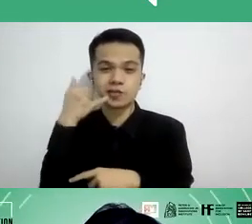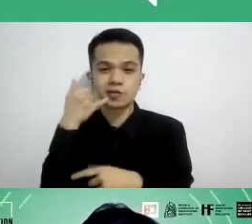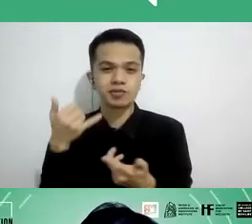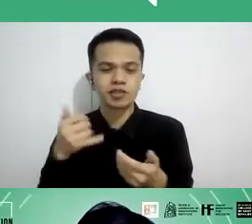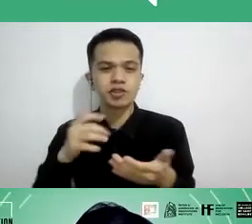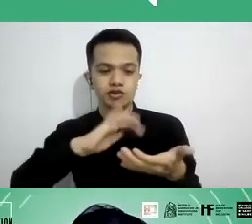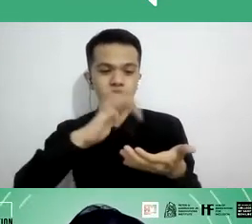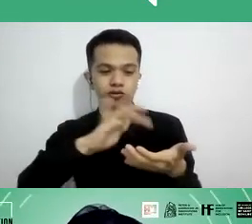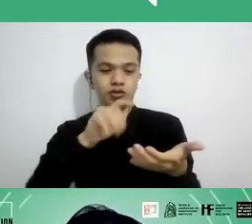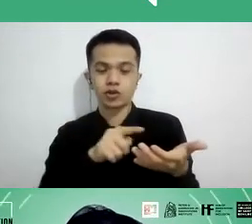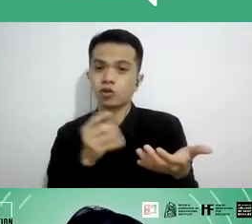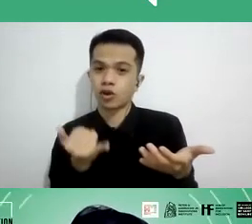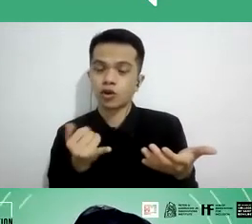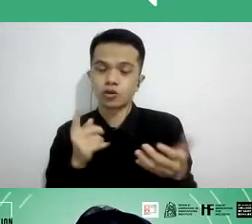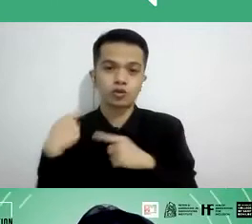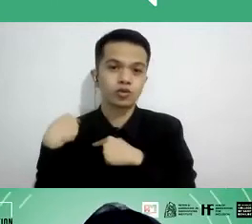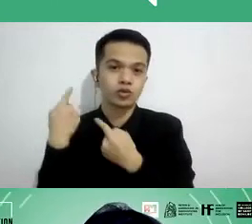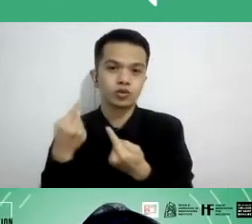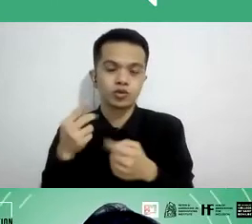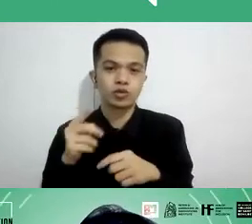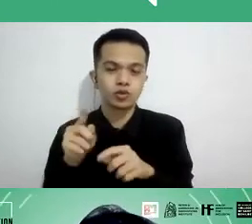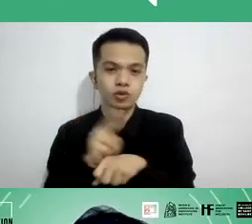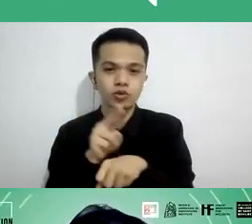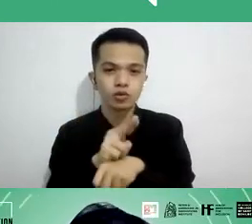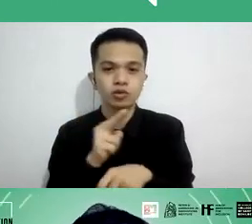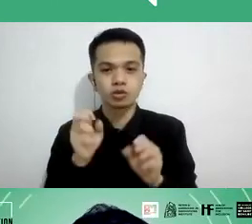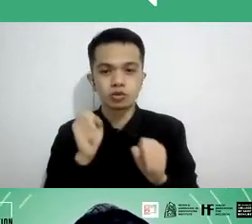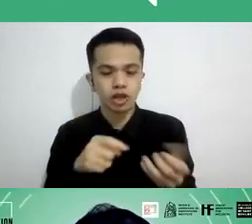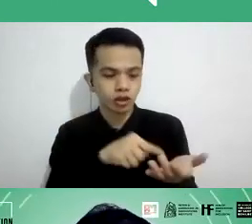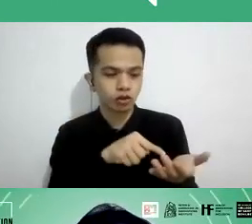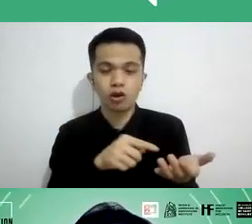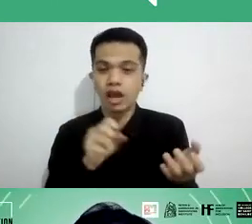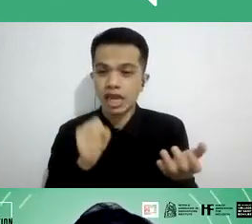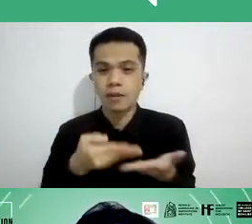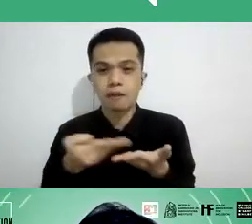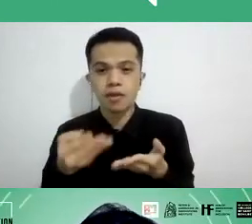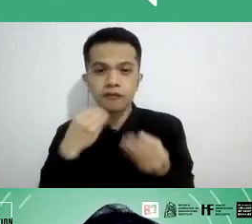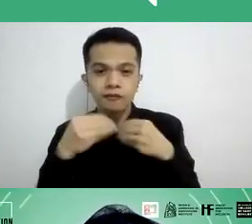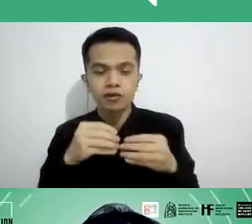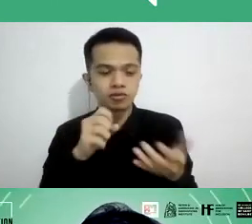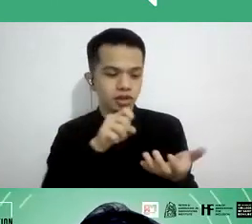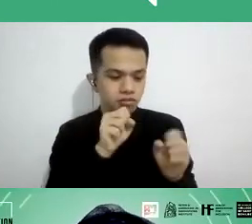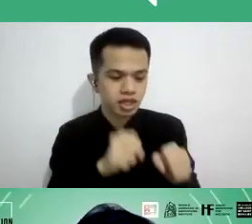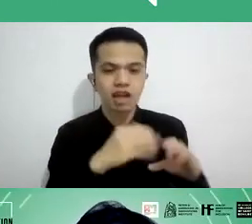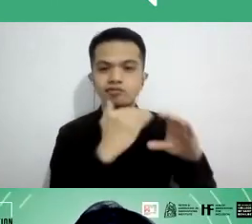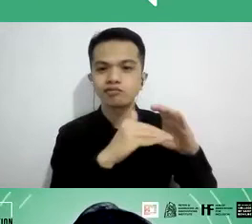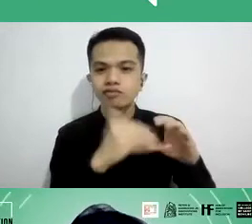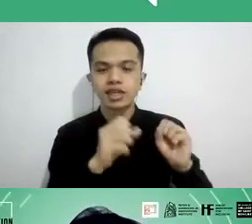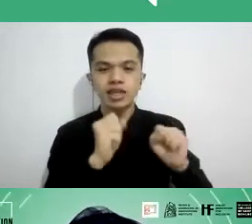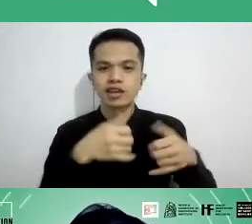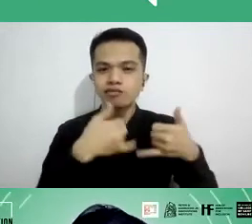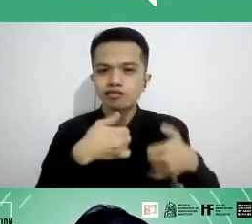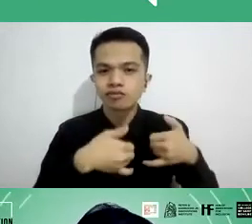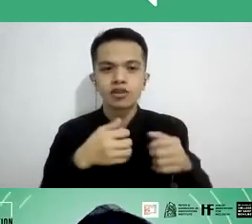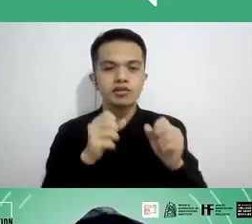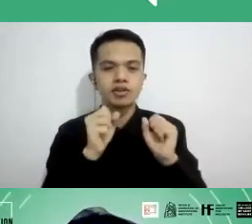become almost universal. So the idea that you can buy food, you can message friends, you can take pictures, you can play video games, you can earn